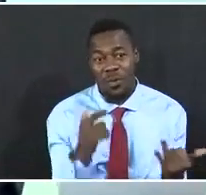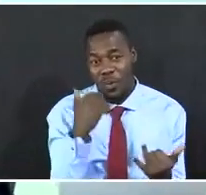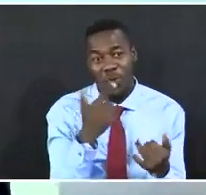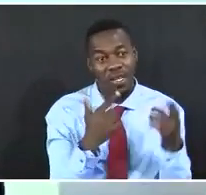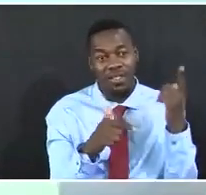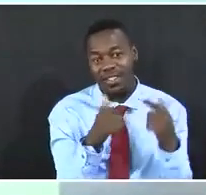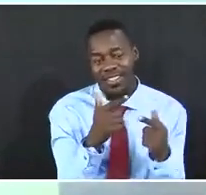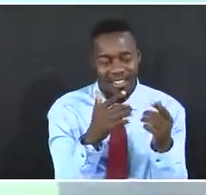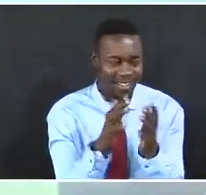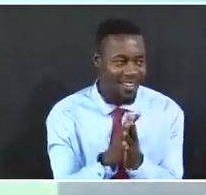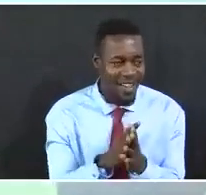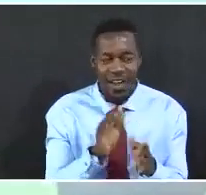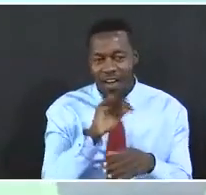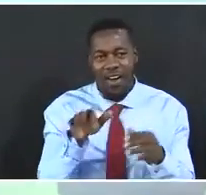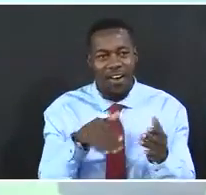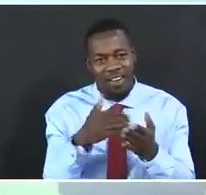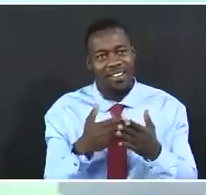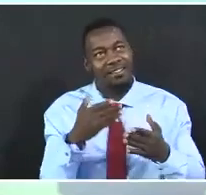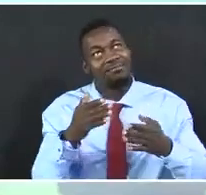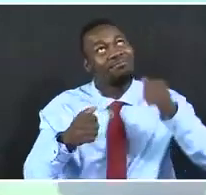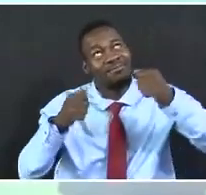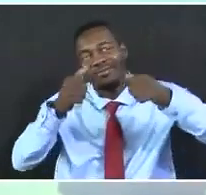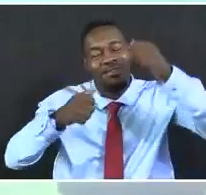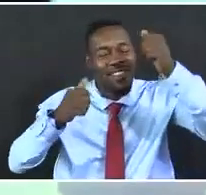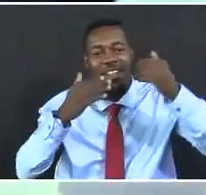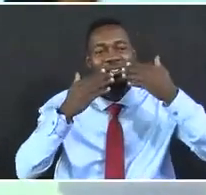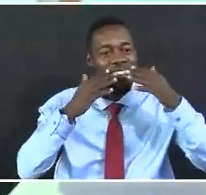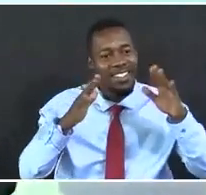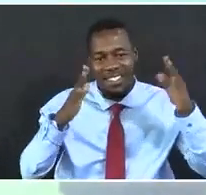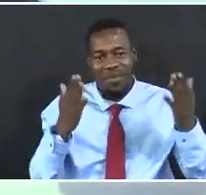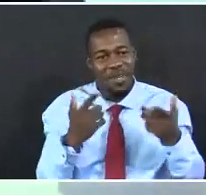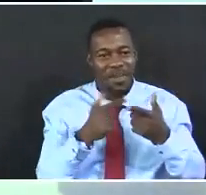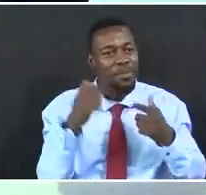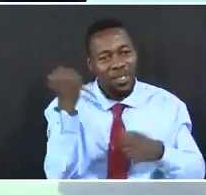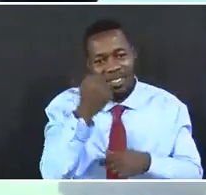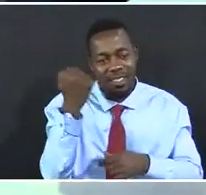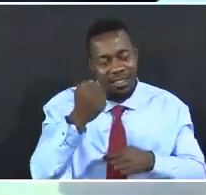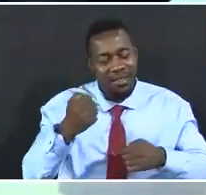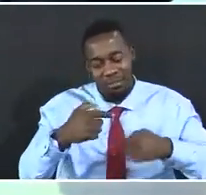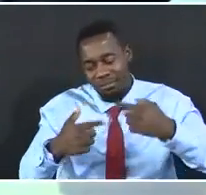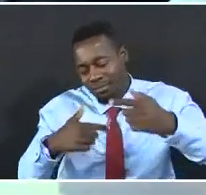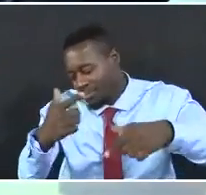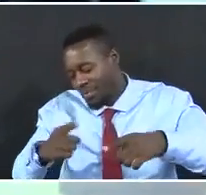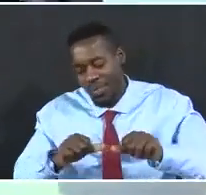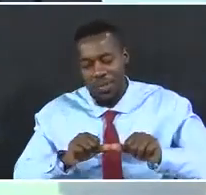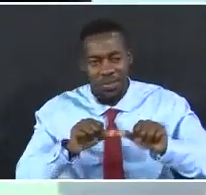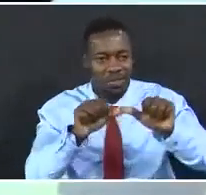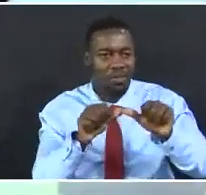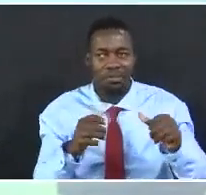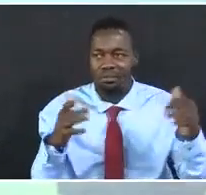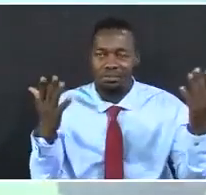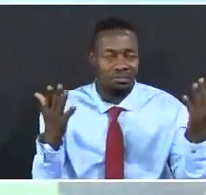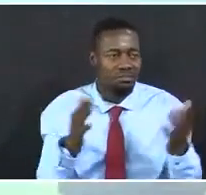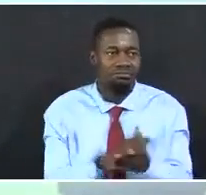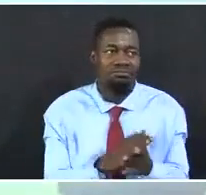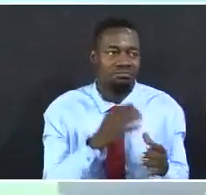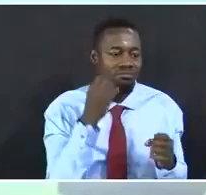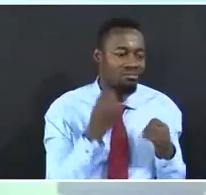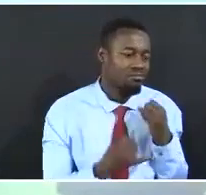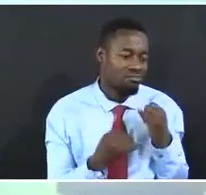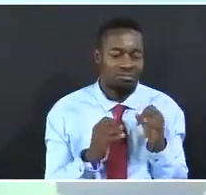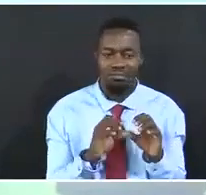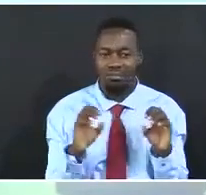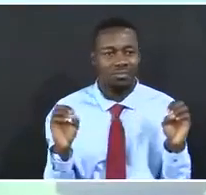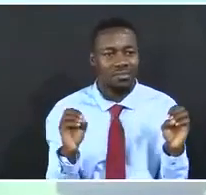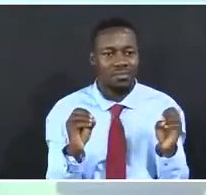today. Okay? For those ones, we know who can ascend. Those slippery mountains of the